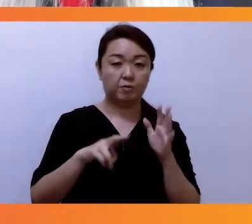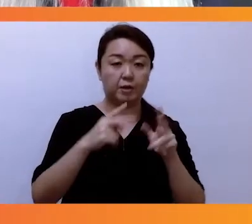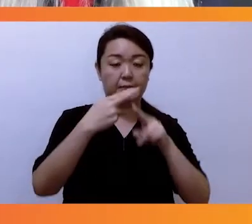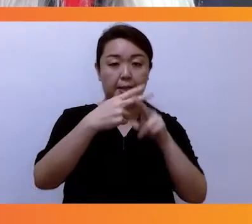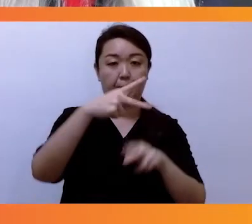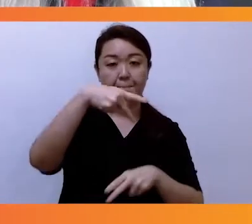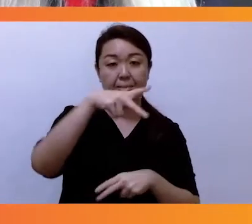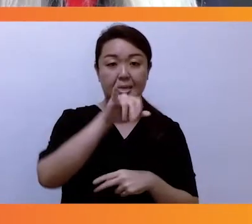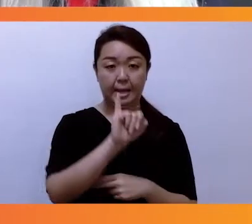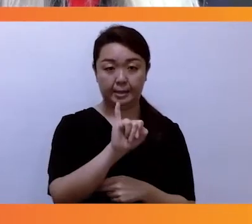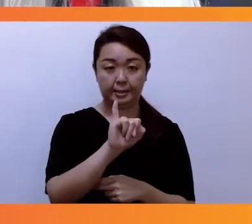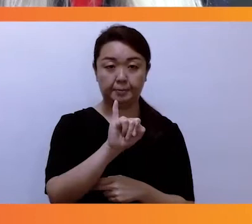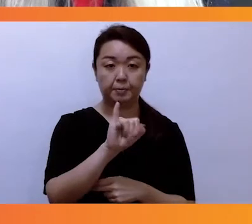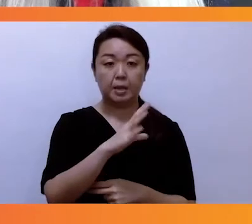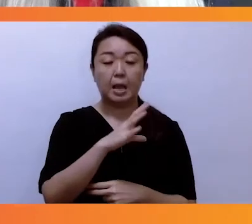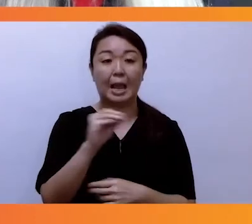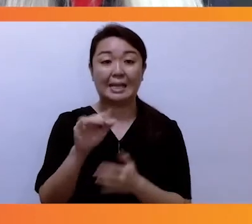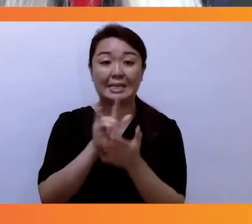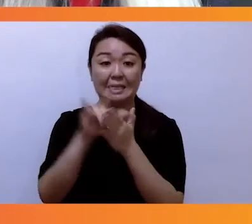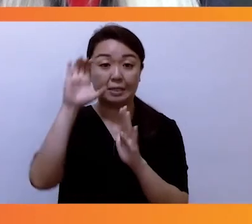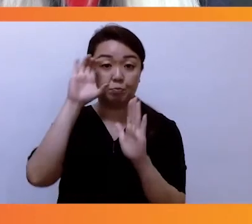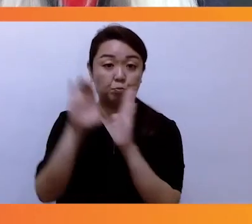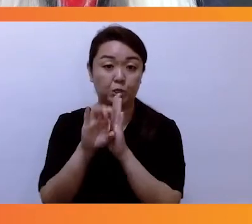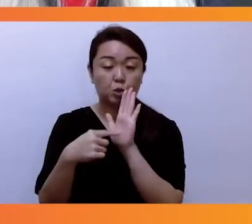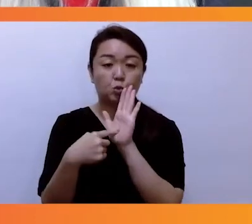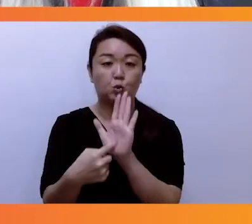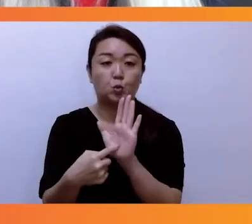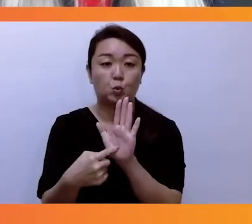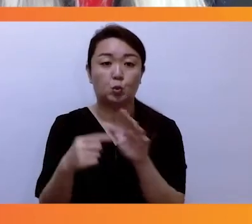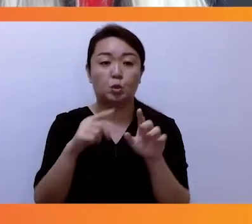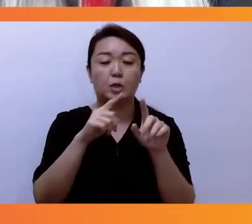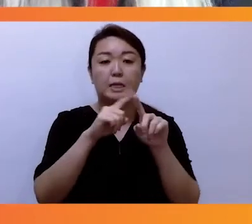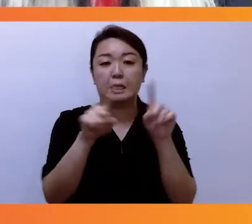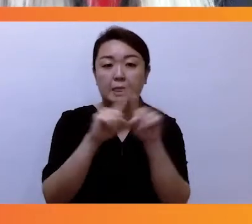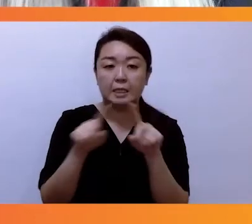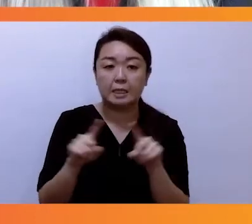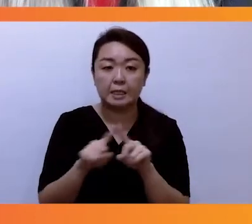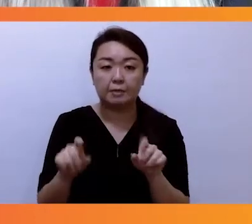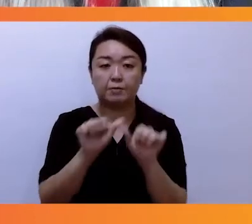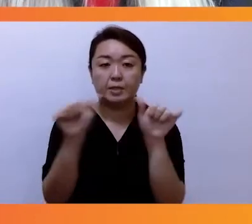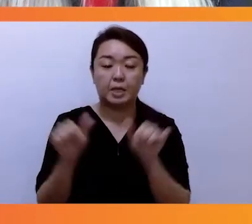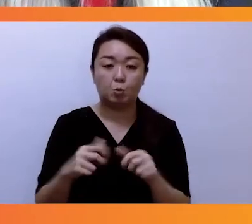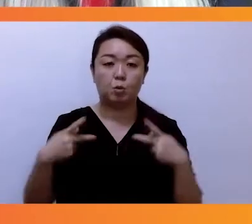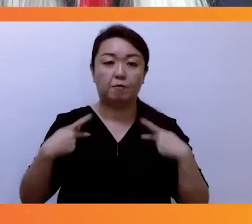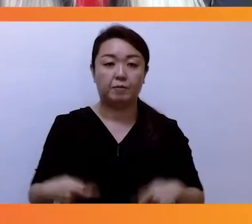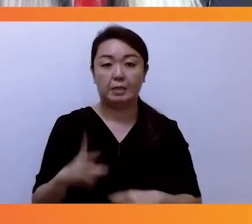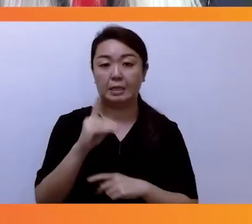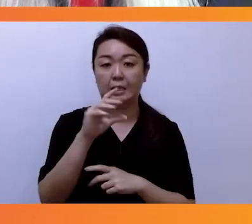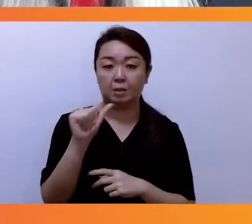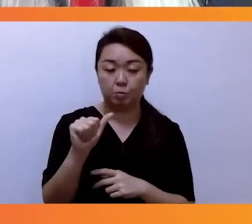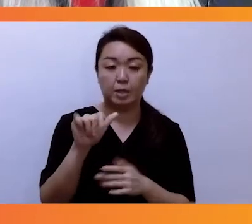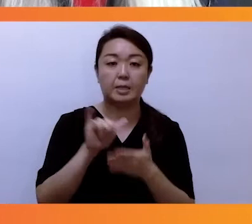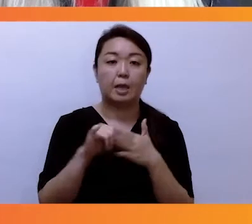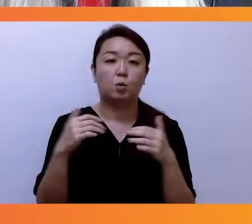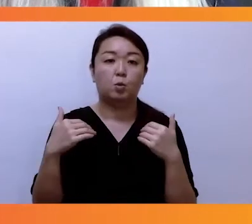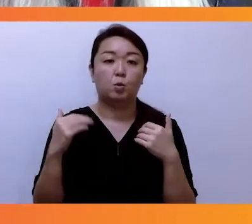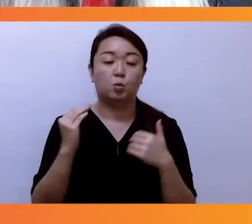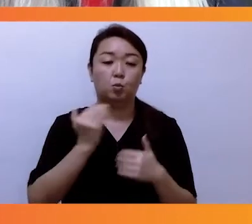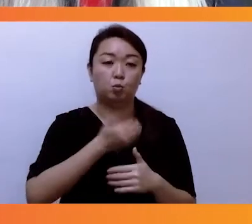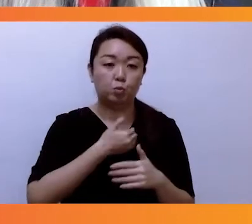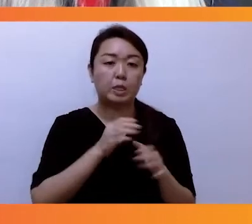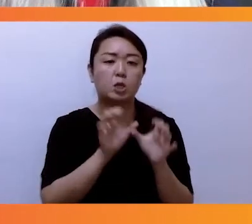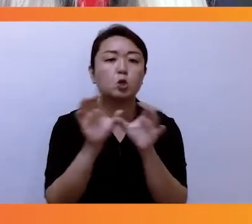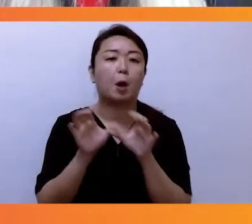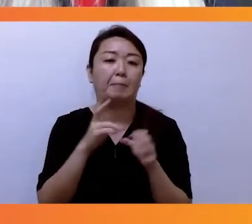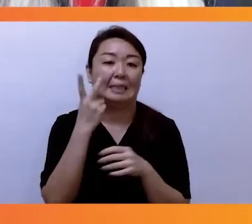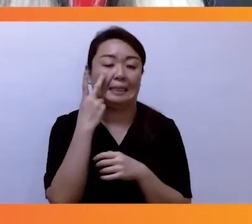are referred to as PI, and these pictures depict several of the different areas of physical disabilities